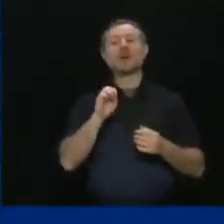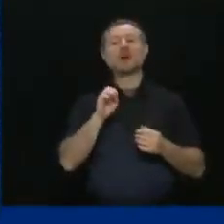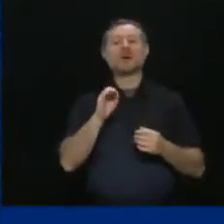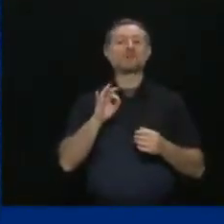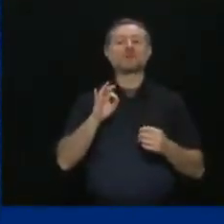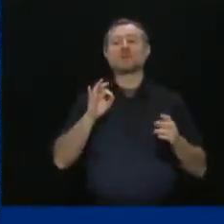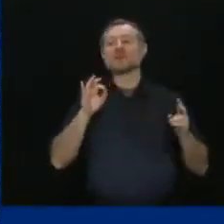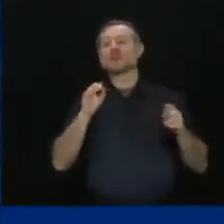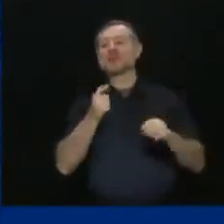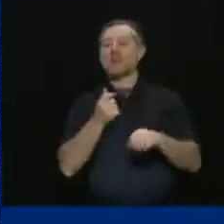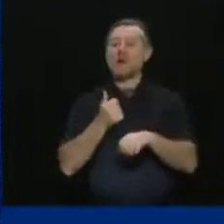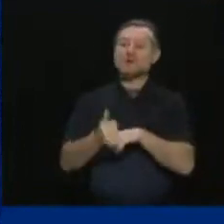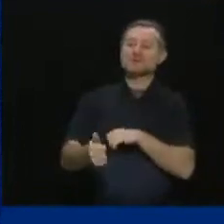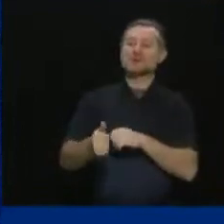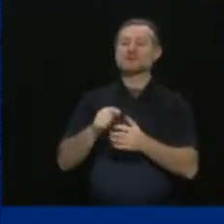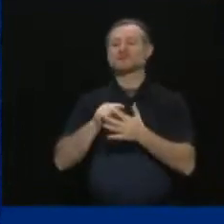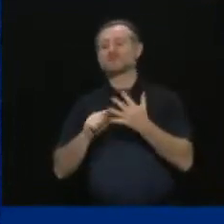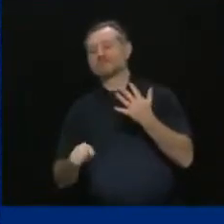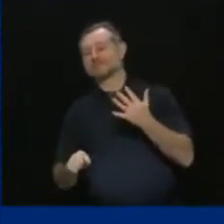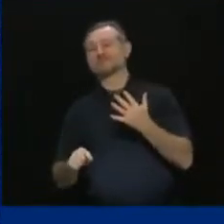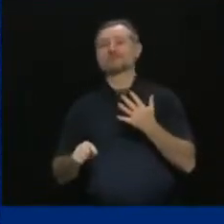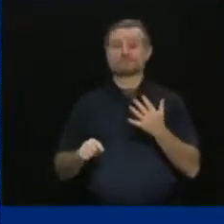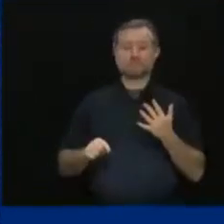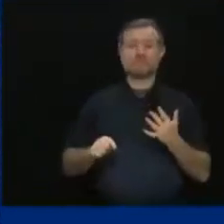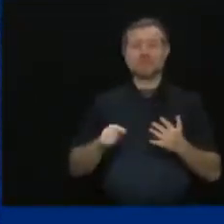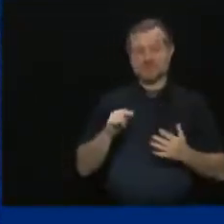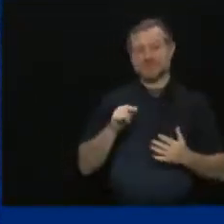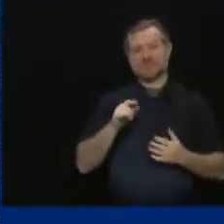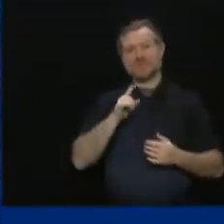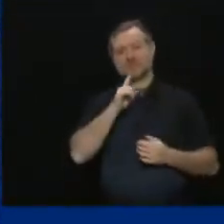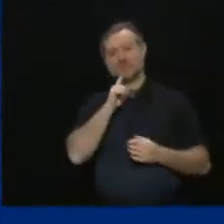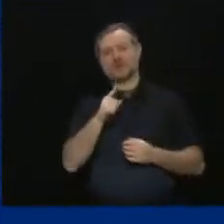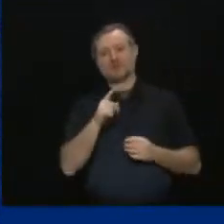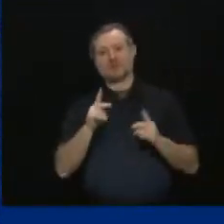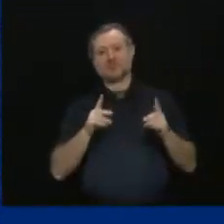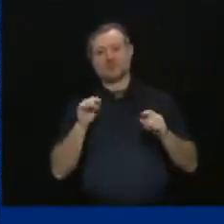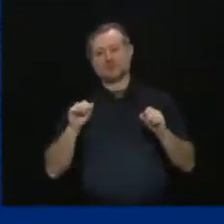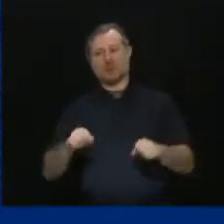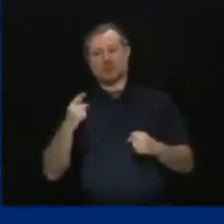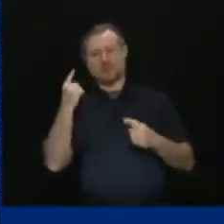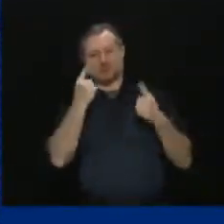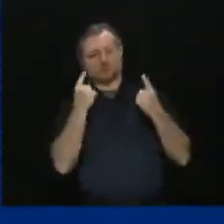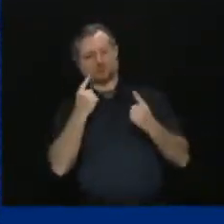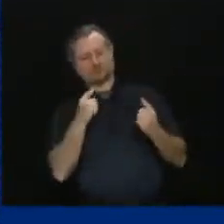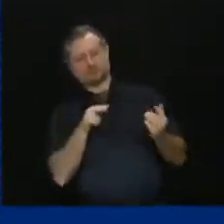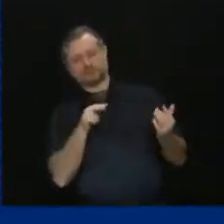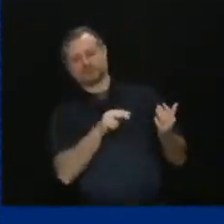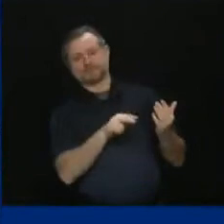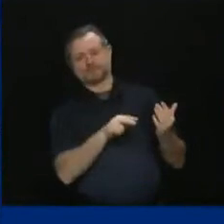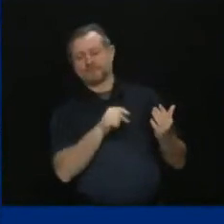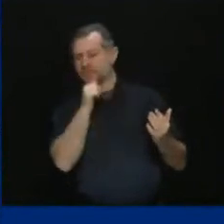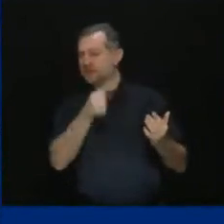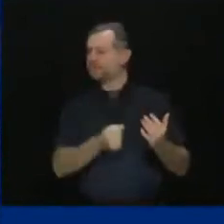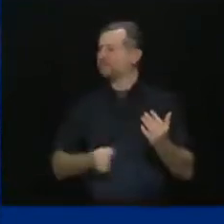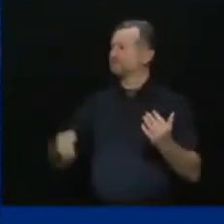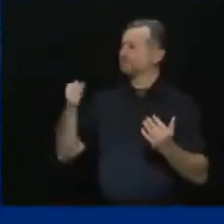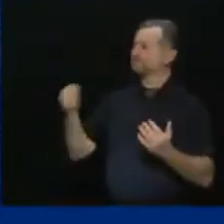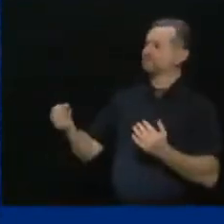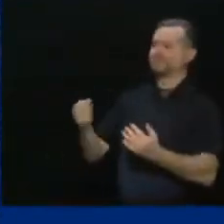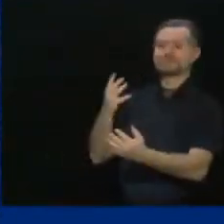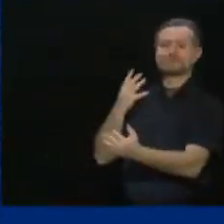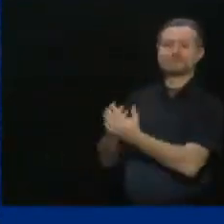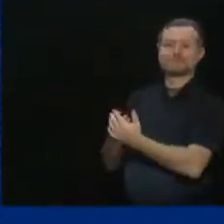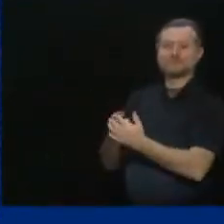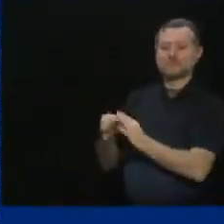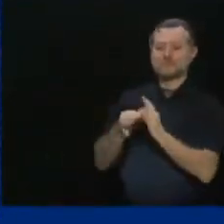know in our very own communities. A gentleman in Mount Vernon, who I'll just say by his initials, SP, he speaks at a drug